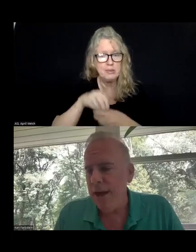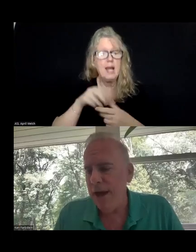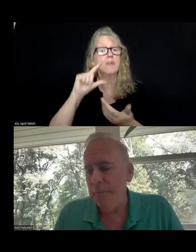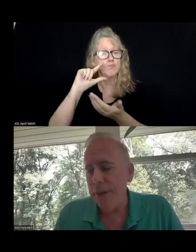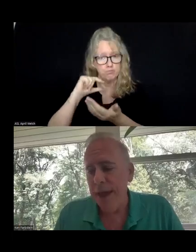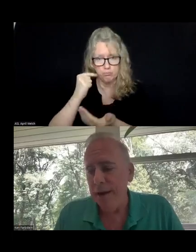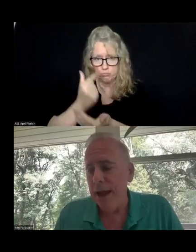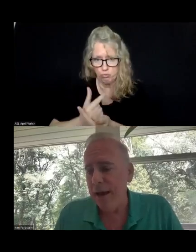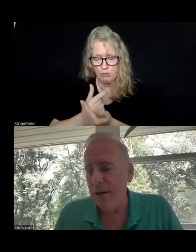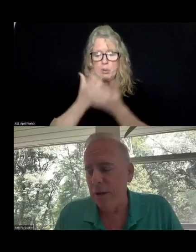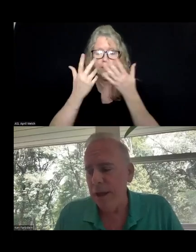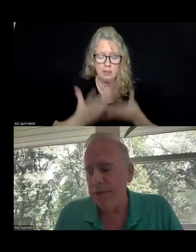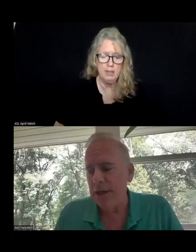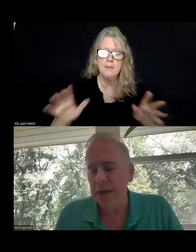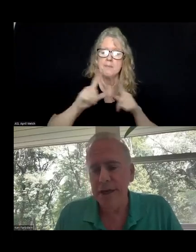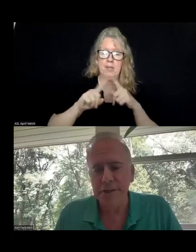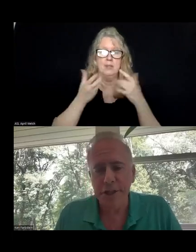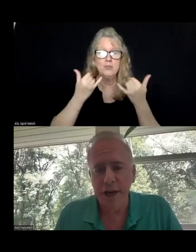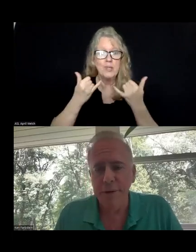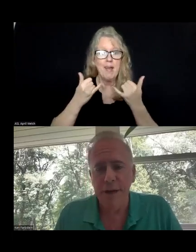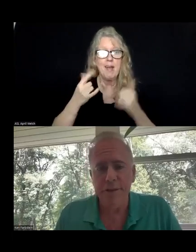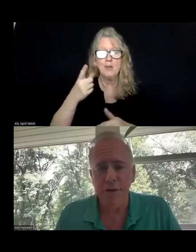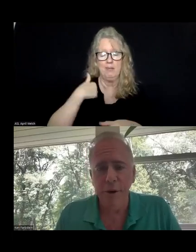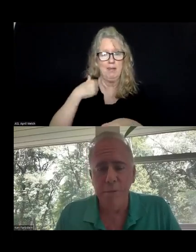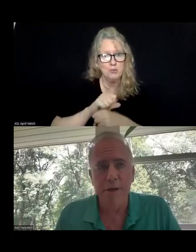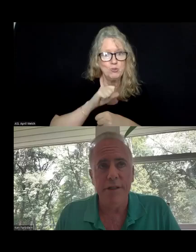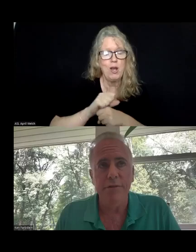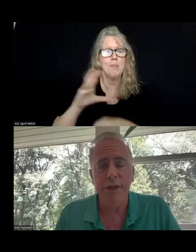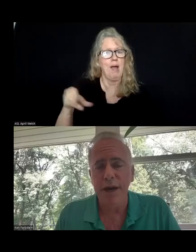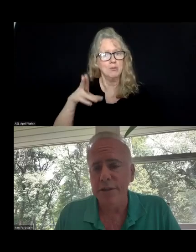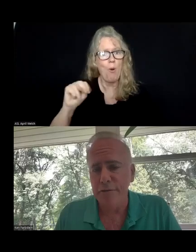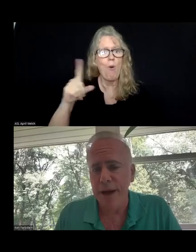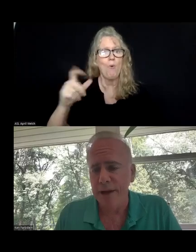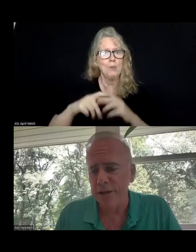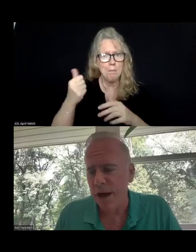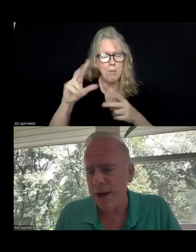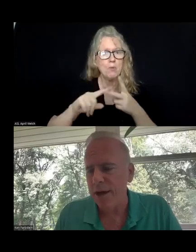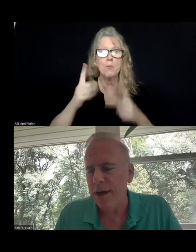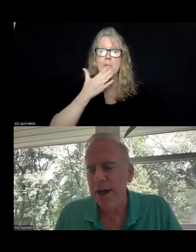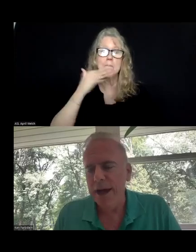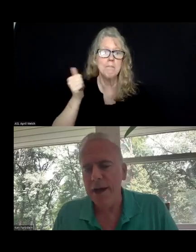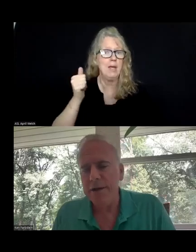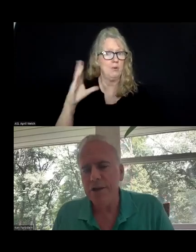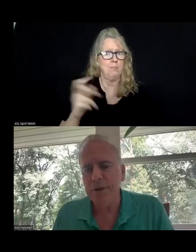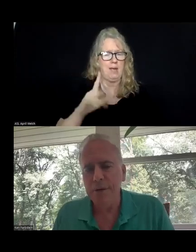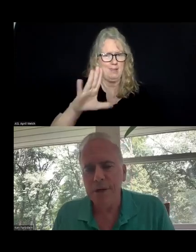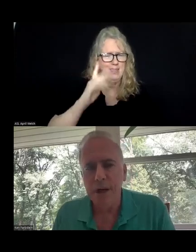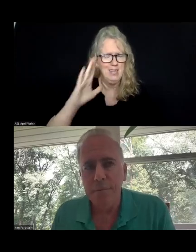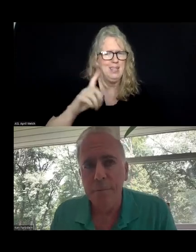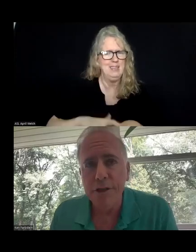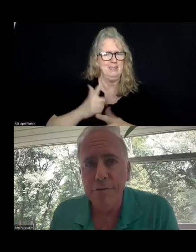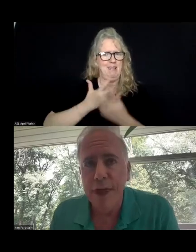graduated. And now he has a job, he has his own apartment, he's really got his life back on track. And I